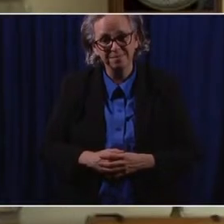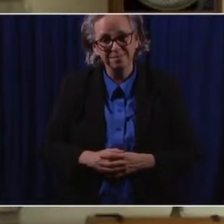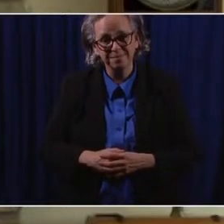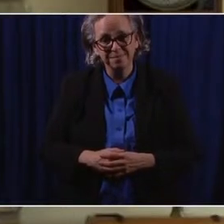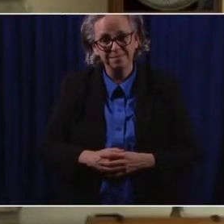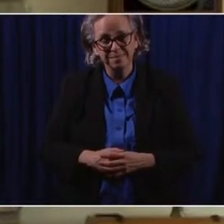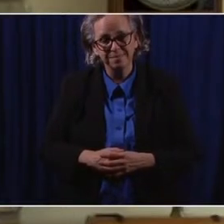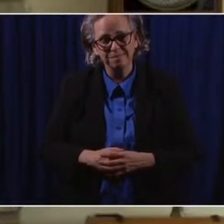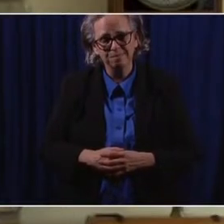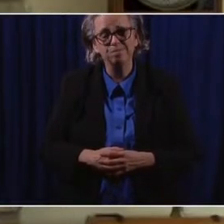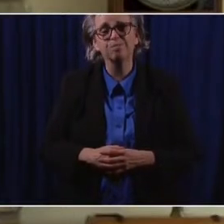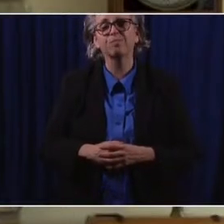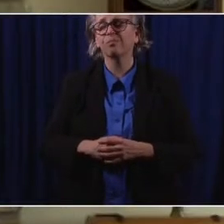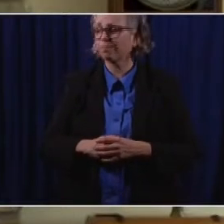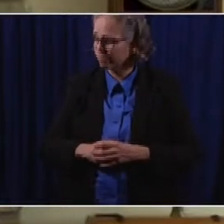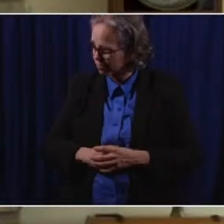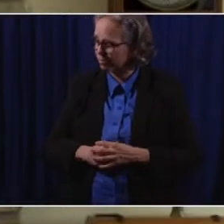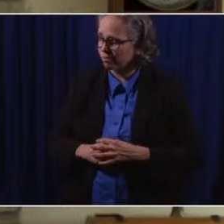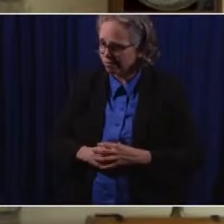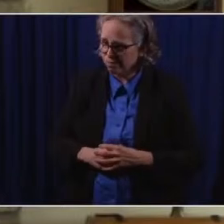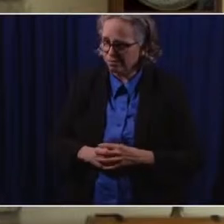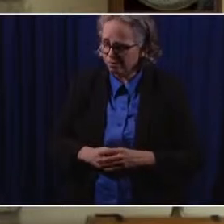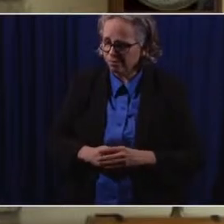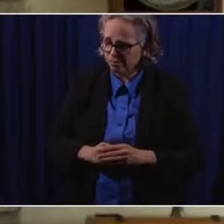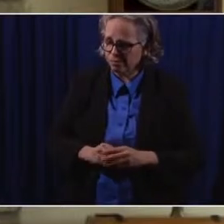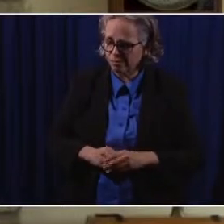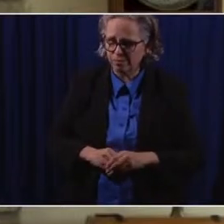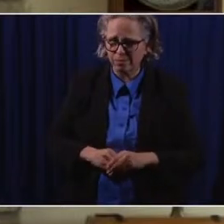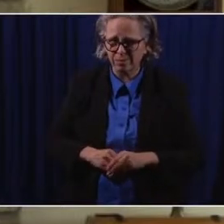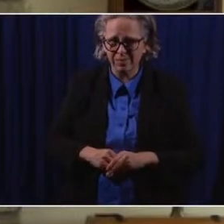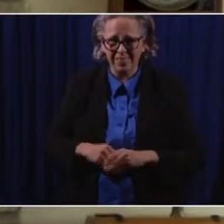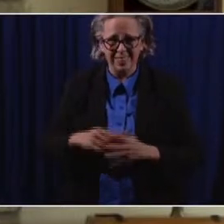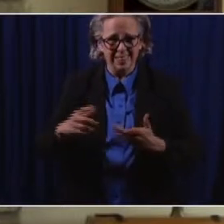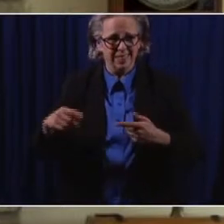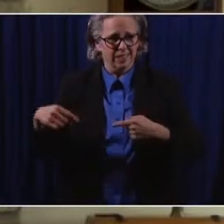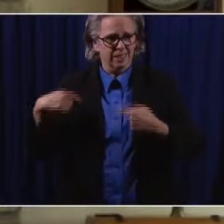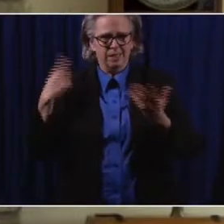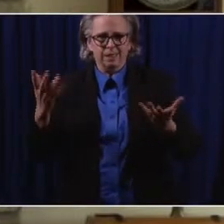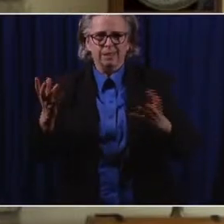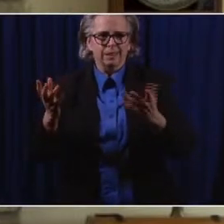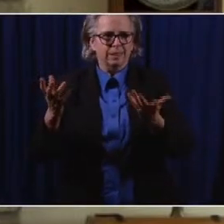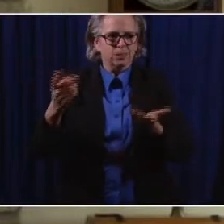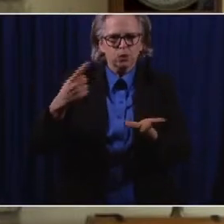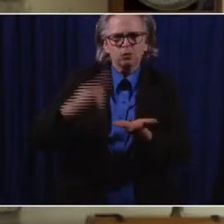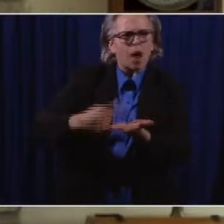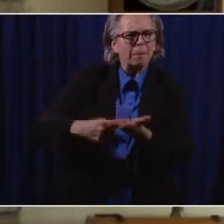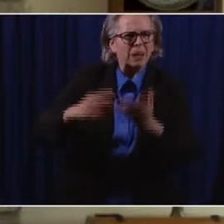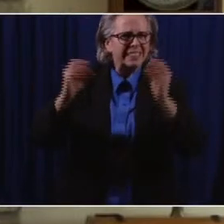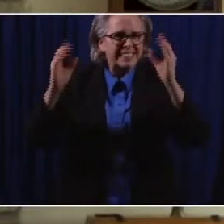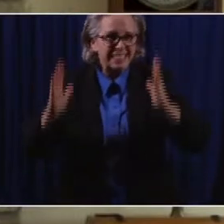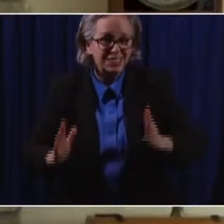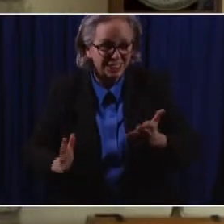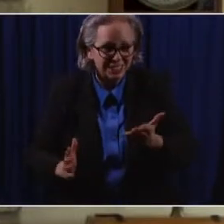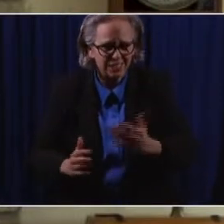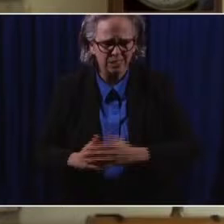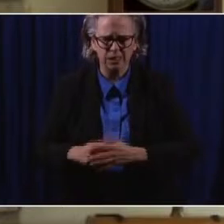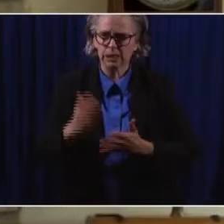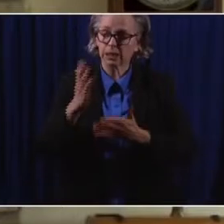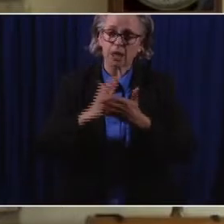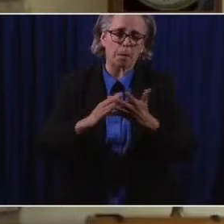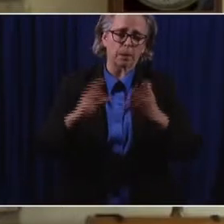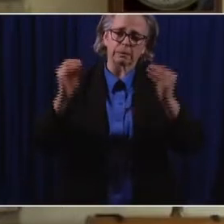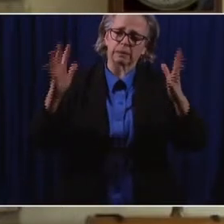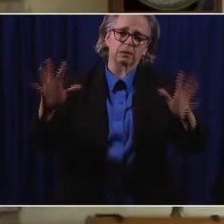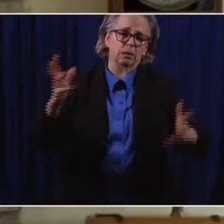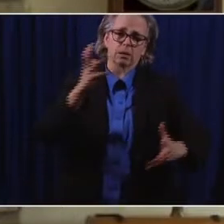We talk about our teachers a lot because they're doing some just amazing work out